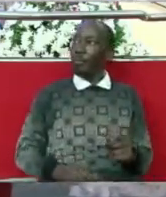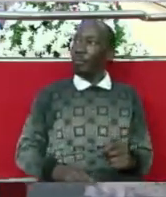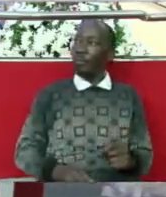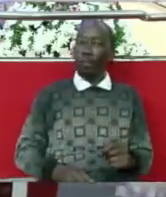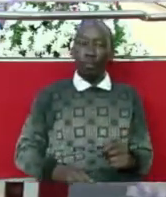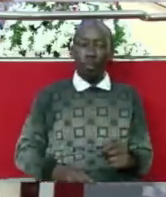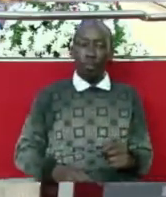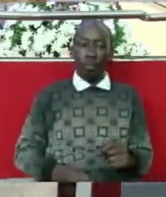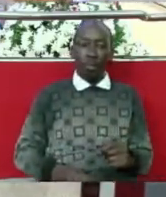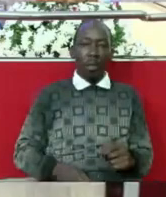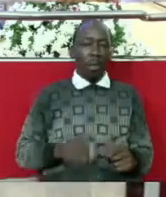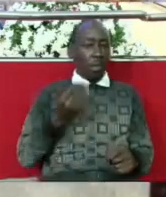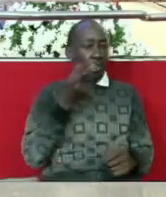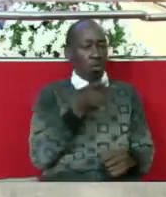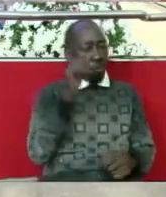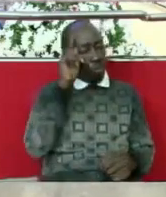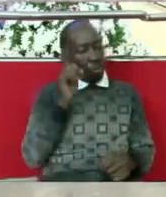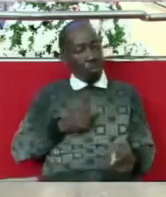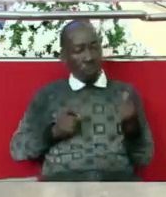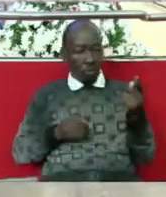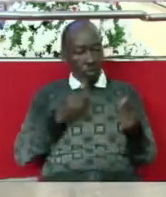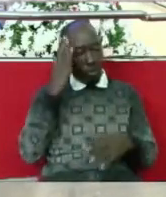And keeps telling her, you know what?